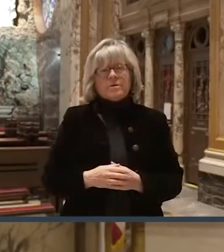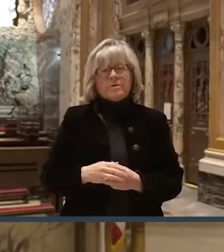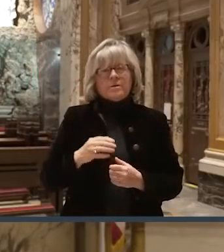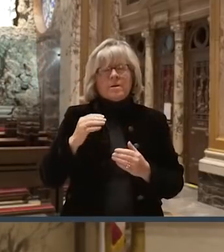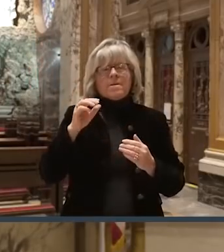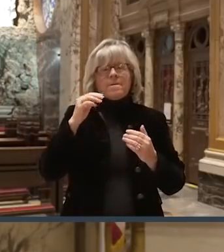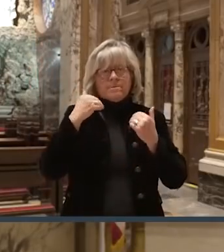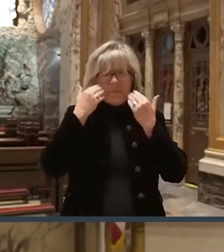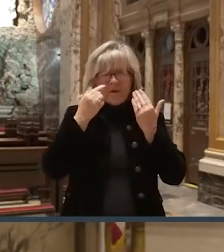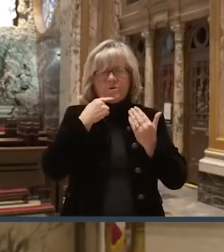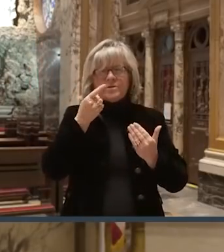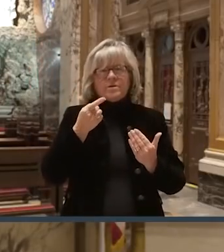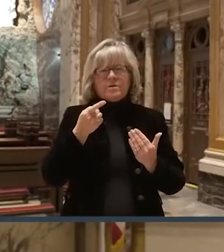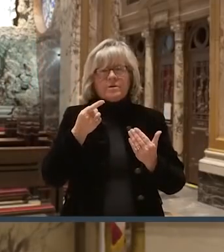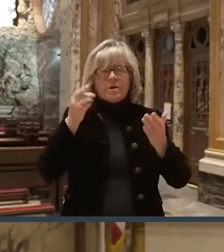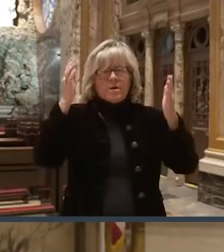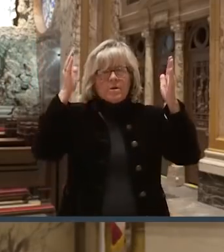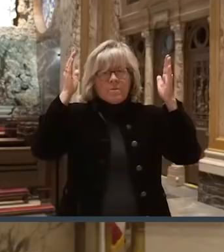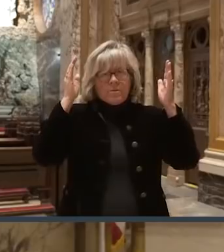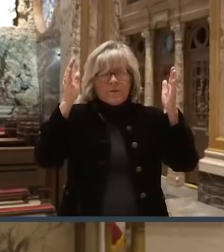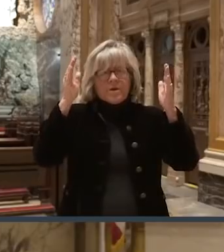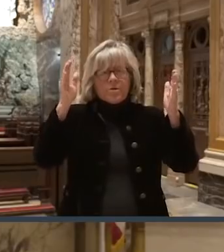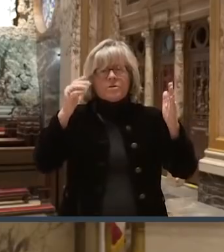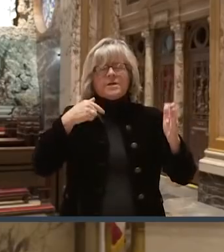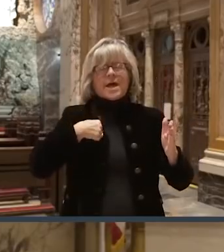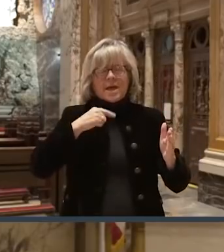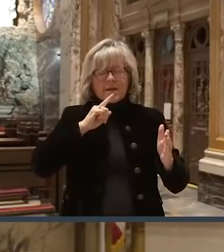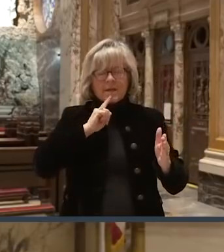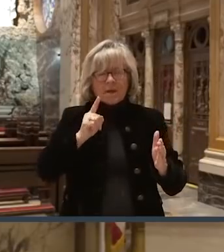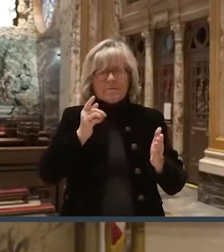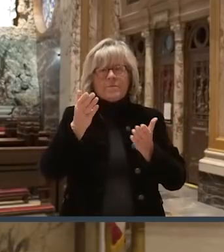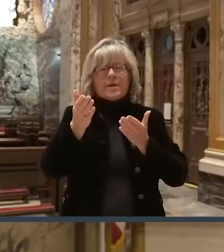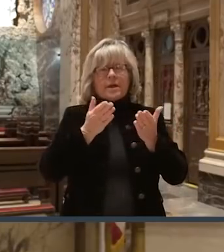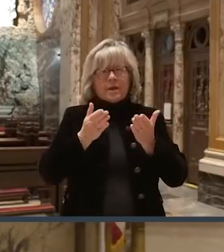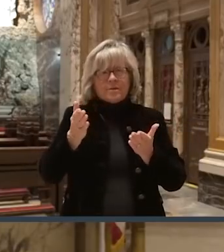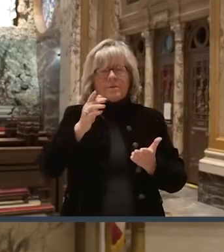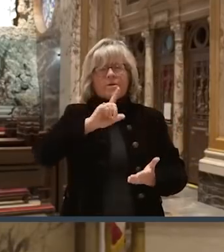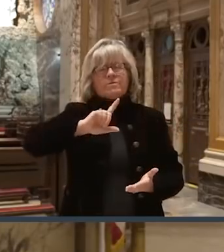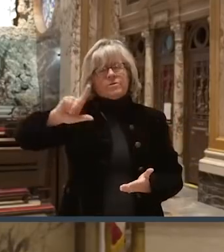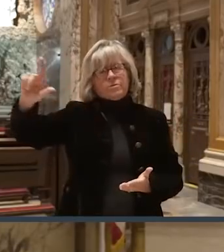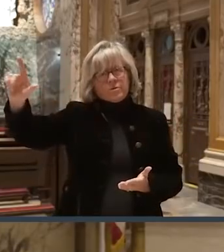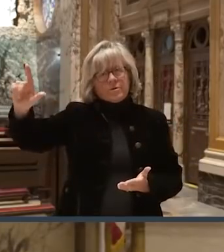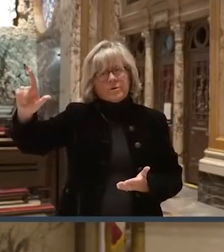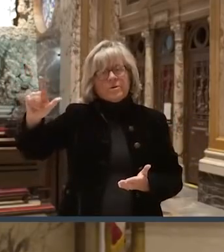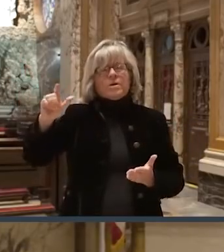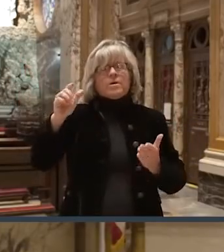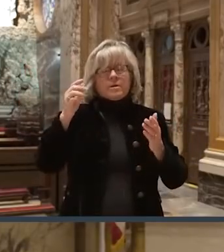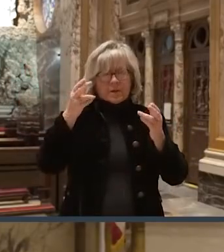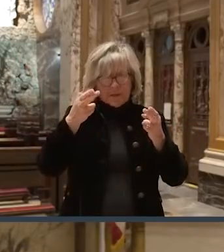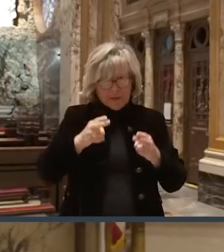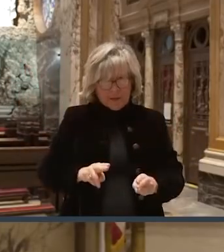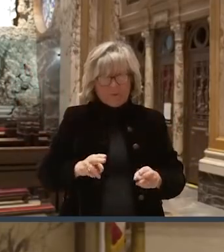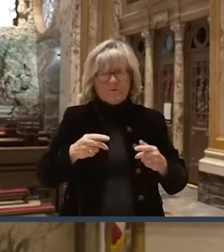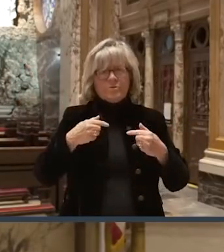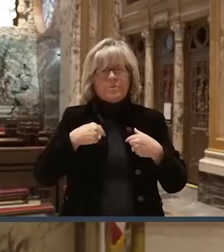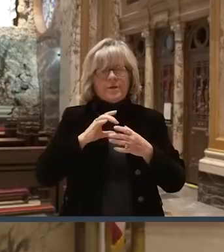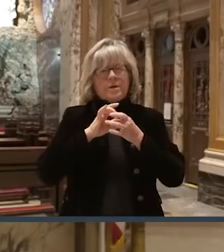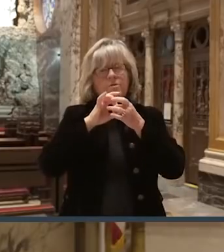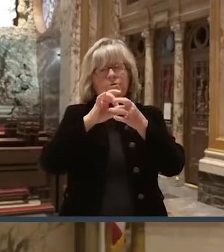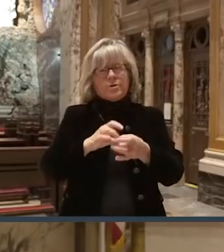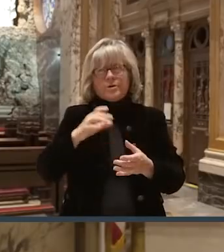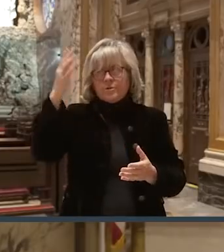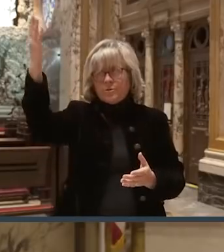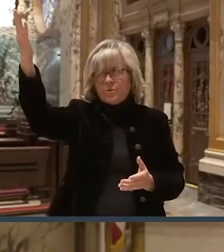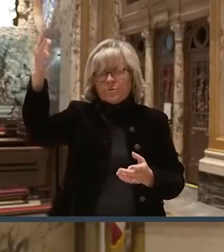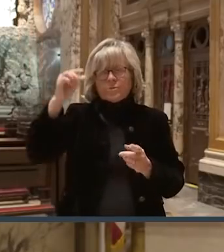Mary said, "Behold, I am the handmaid of the Lord. May it be done to me according to